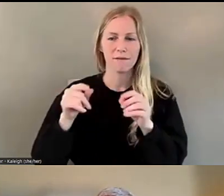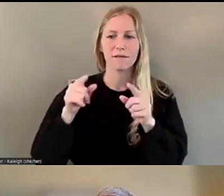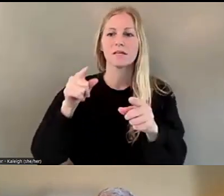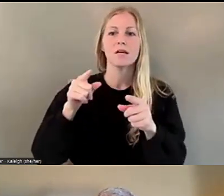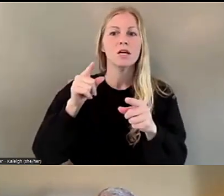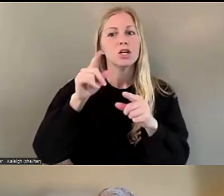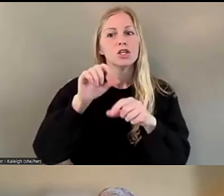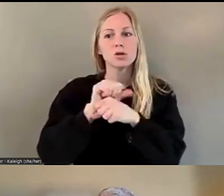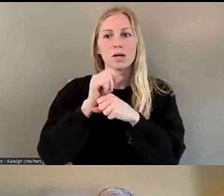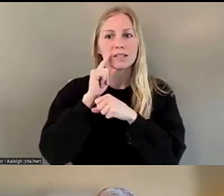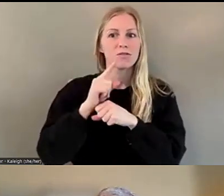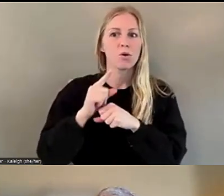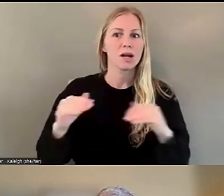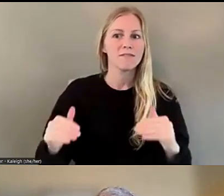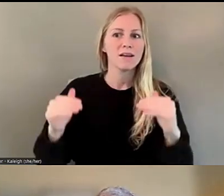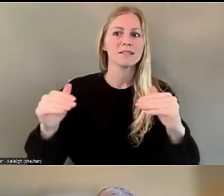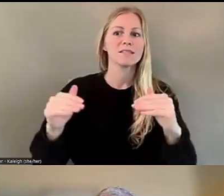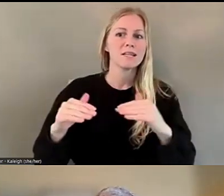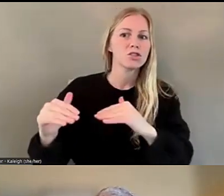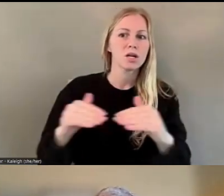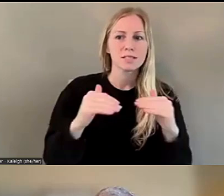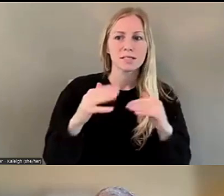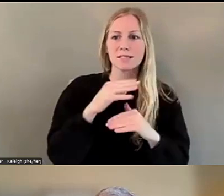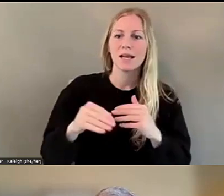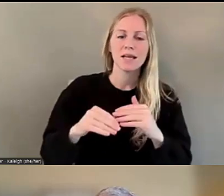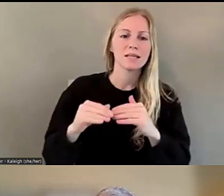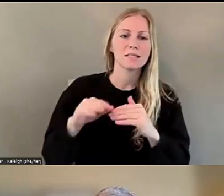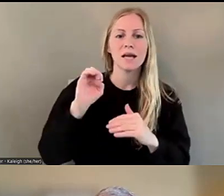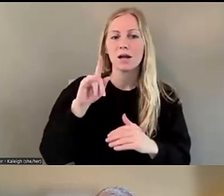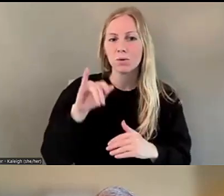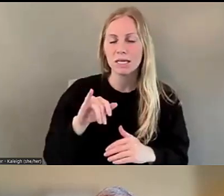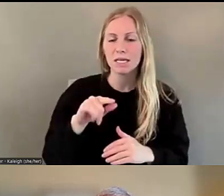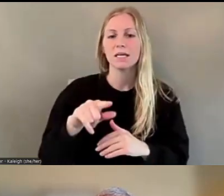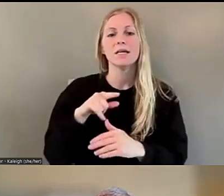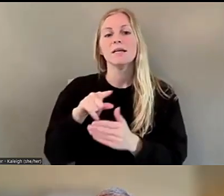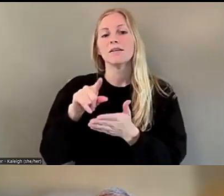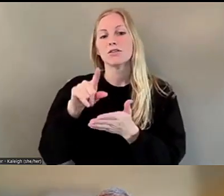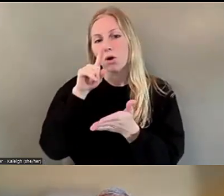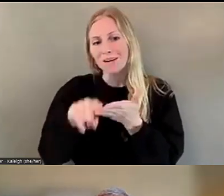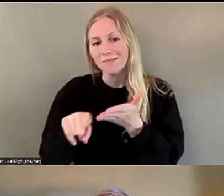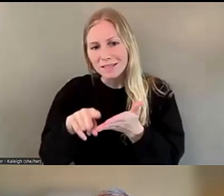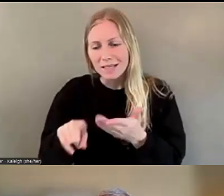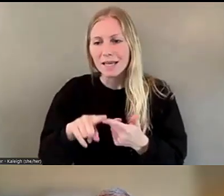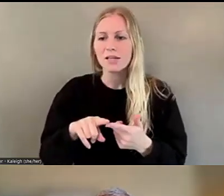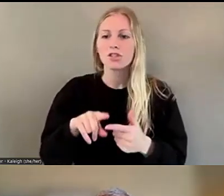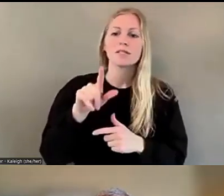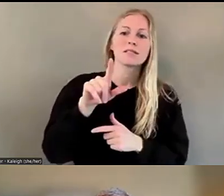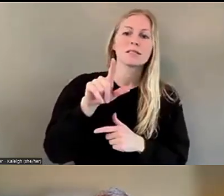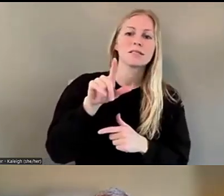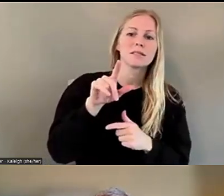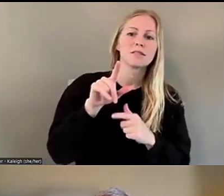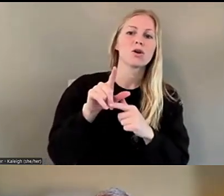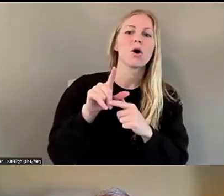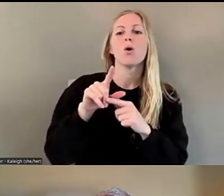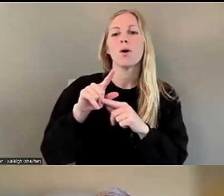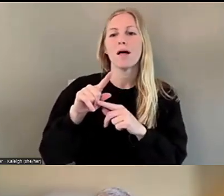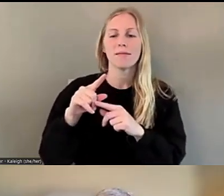equity for Massachusetts children and youth through civil investigations, litigation, policy, and community